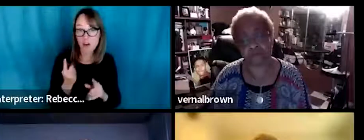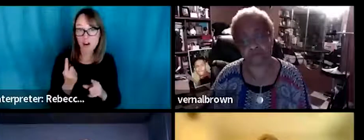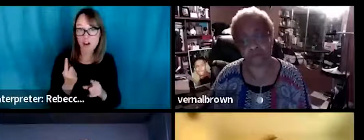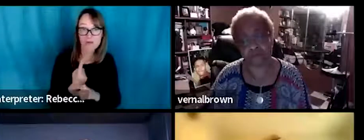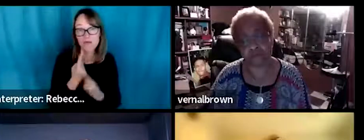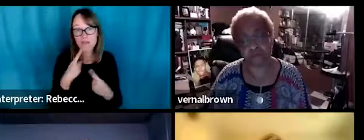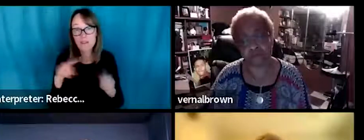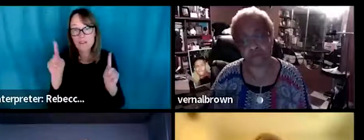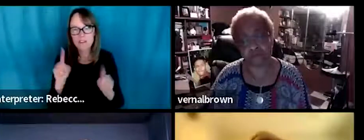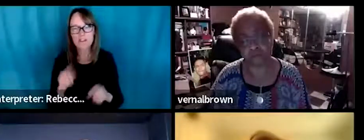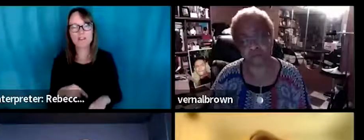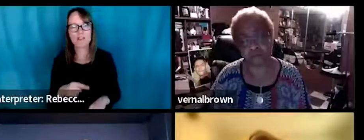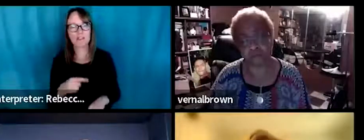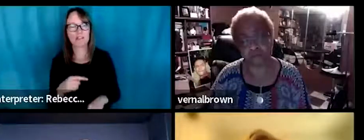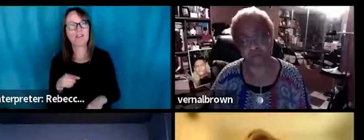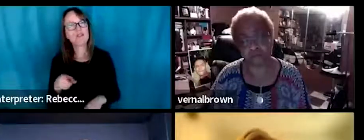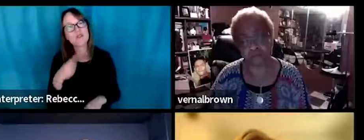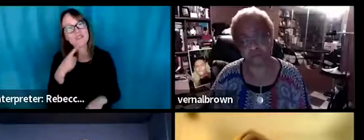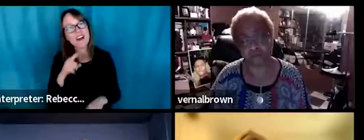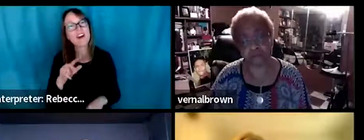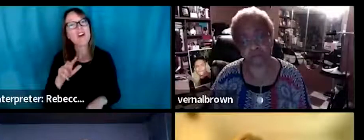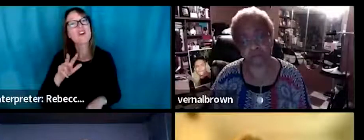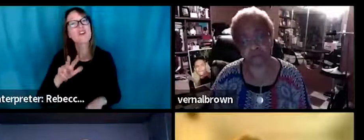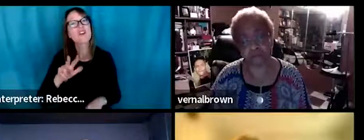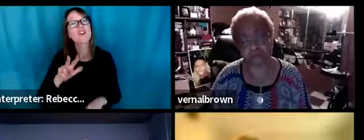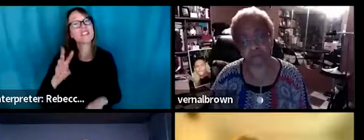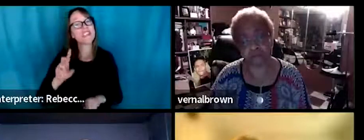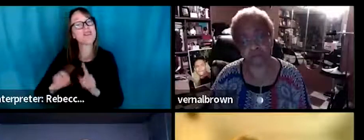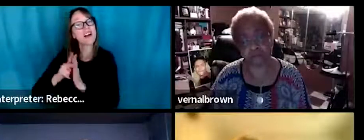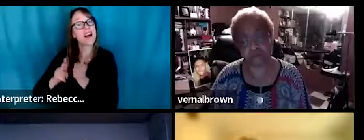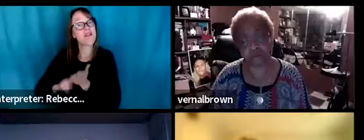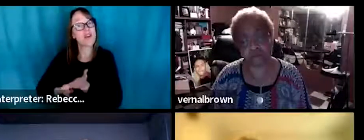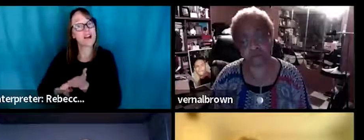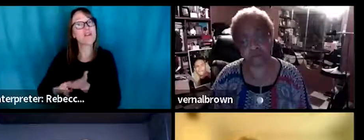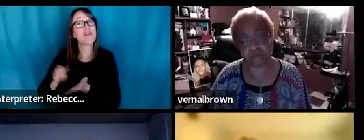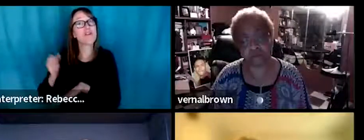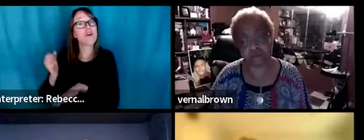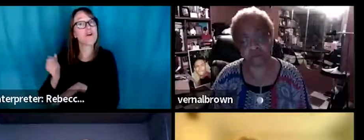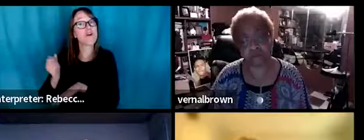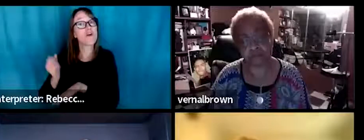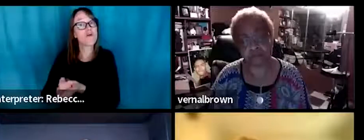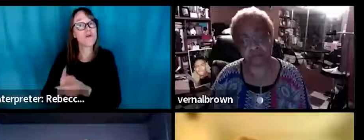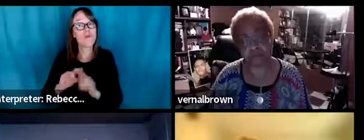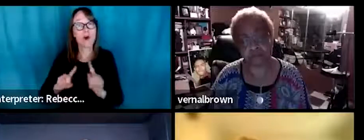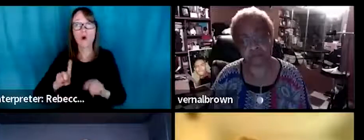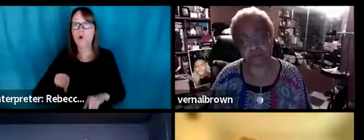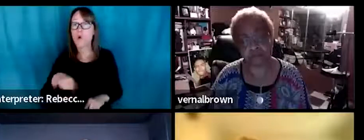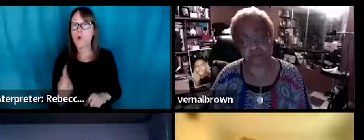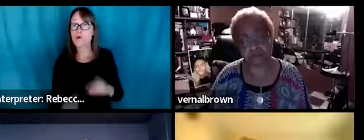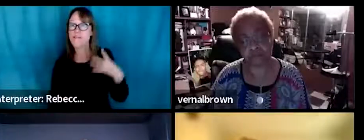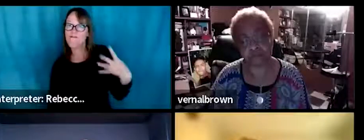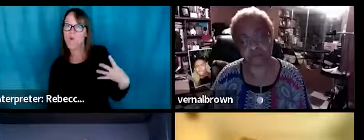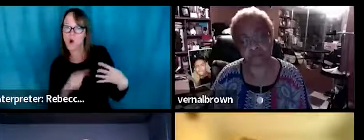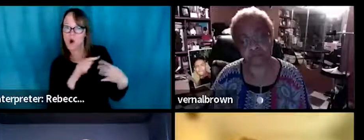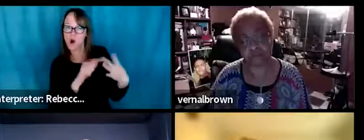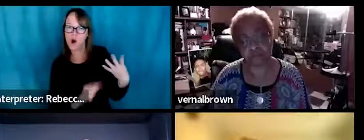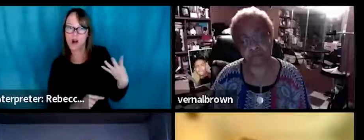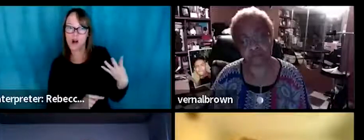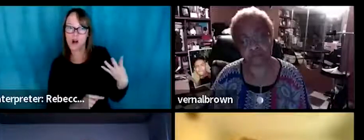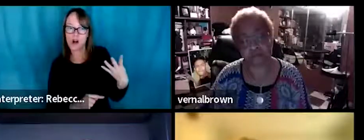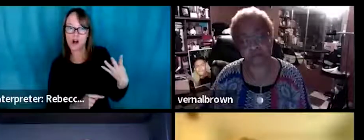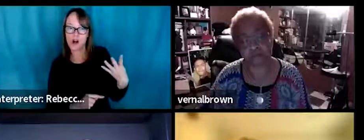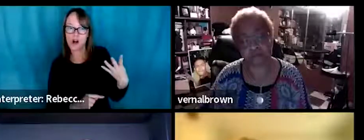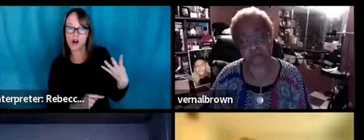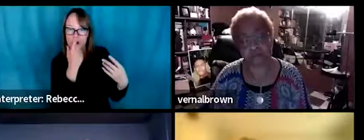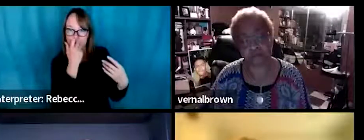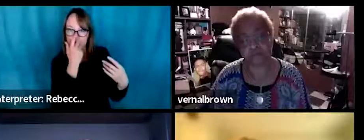four of the 36 contracts that were approved would have been impacted by this. So that sounds kind of small, which also begs the question, why is it necessary if